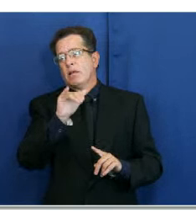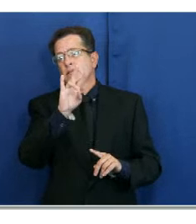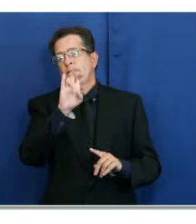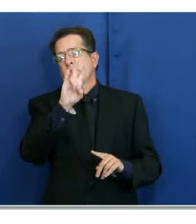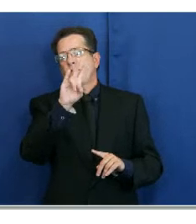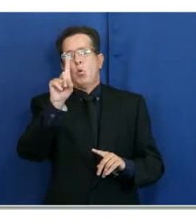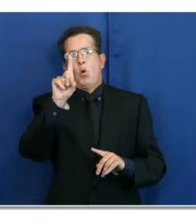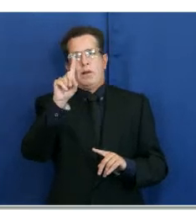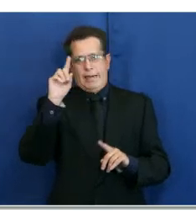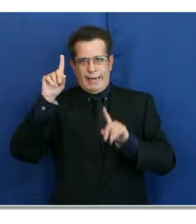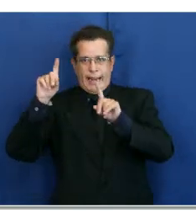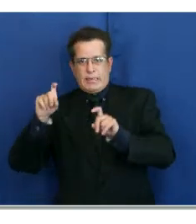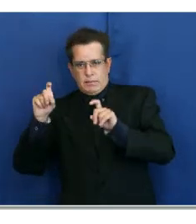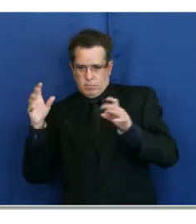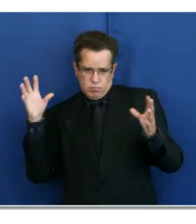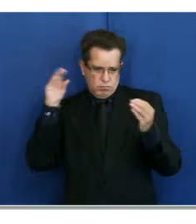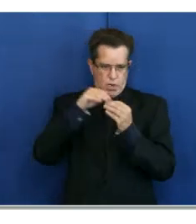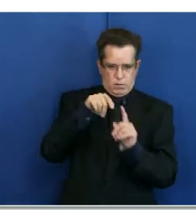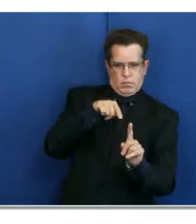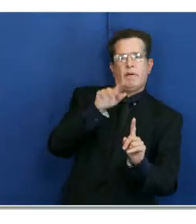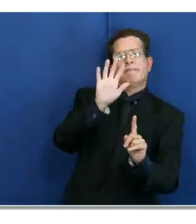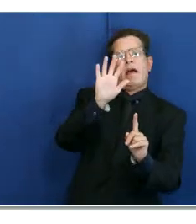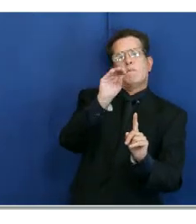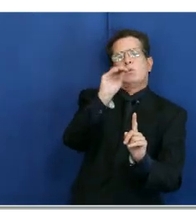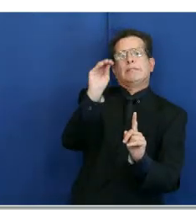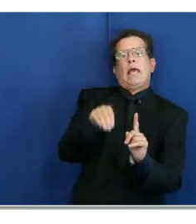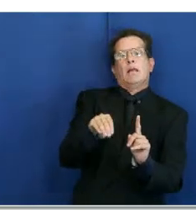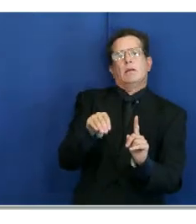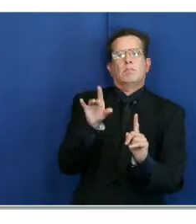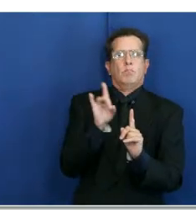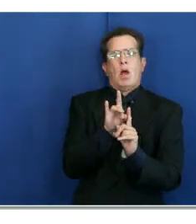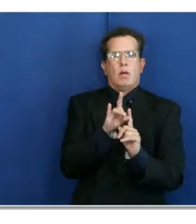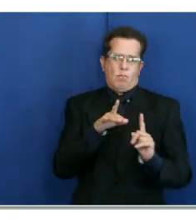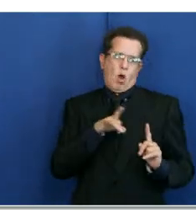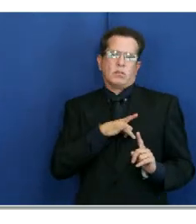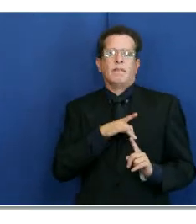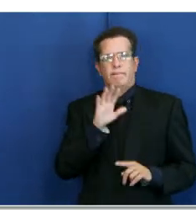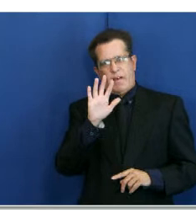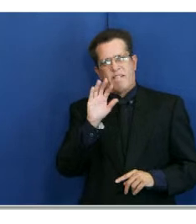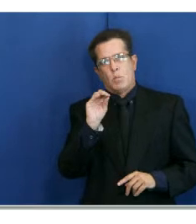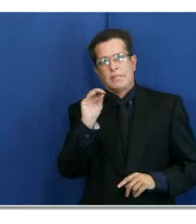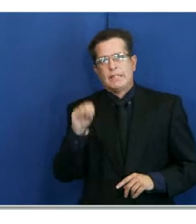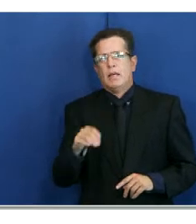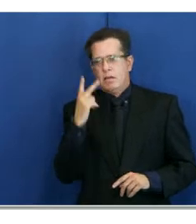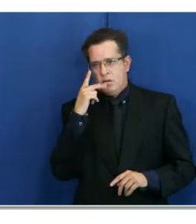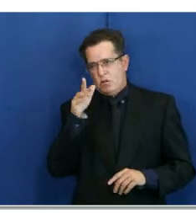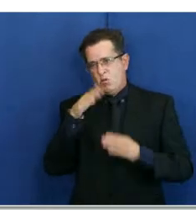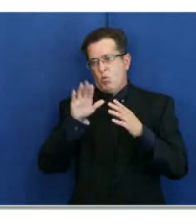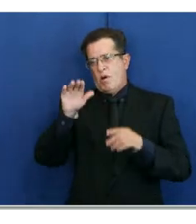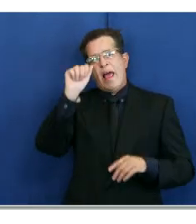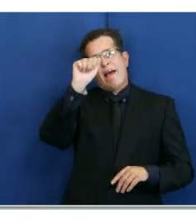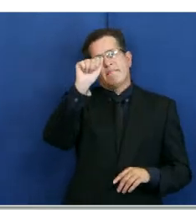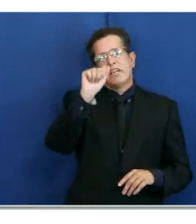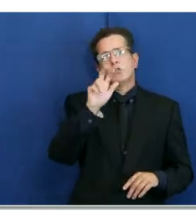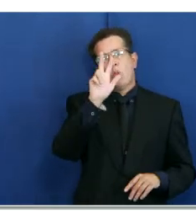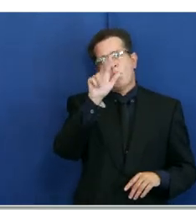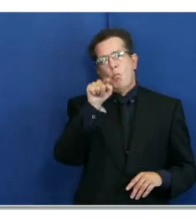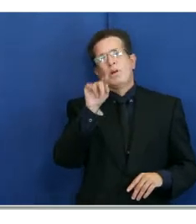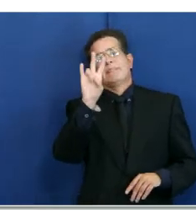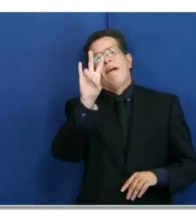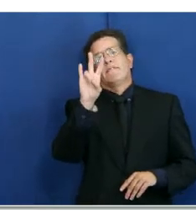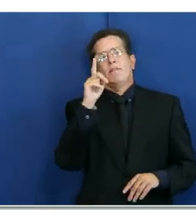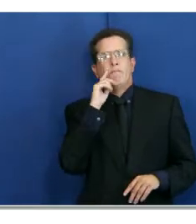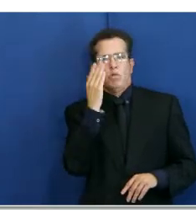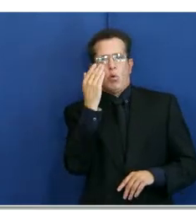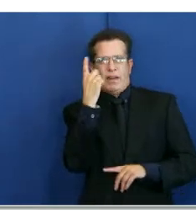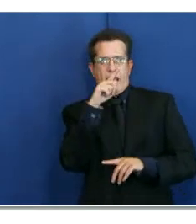for a 5% percentage of positive for today. And then in the purple line there, you see the rolling 14-day average of 3.7. So